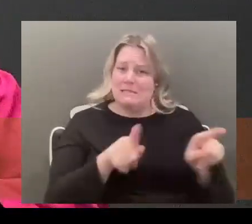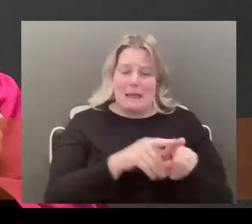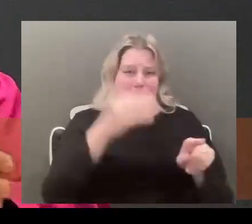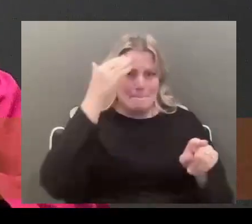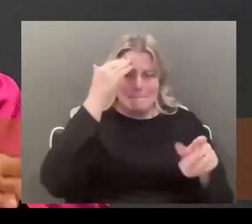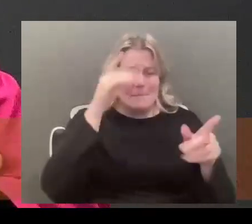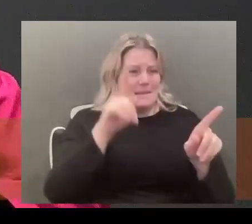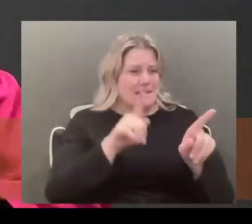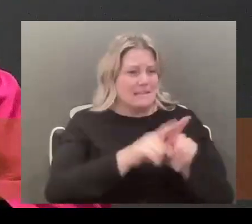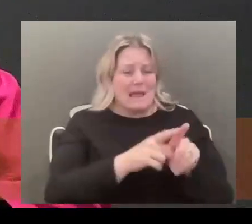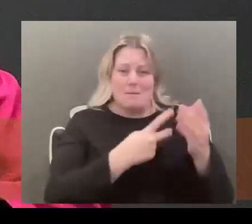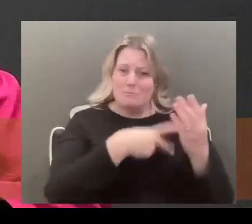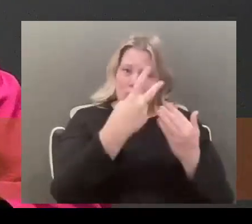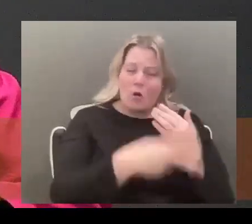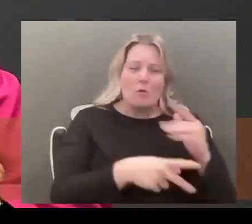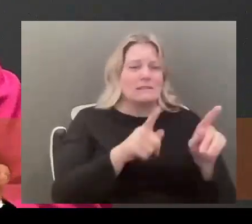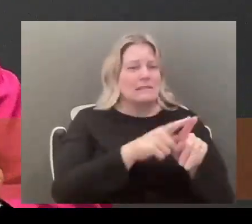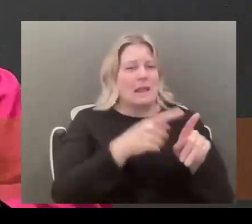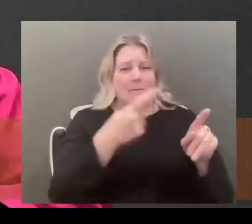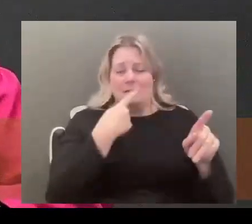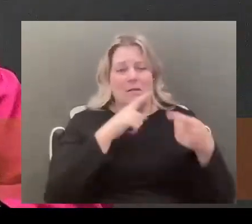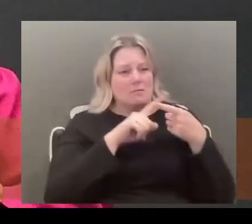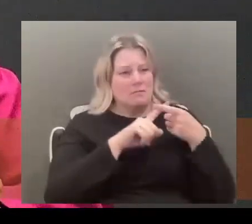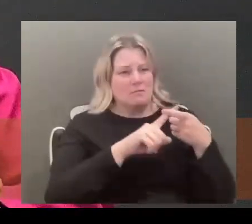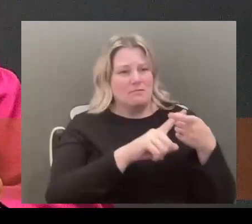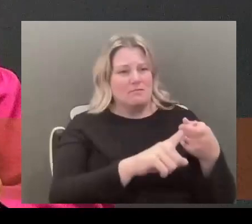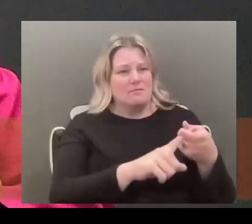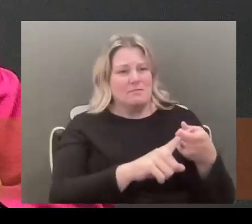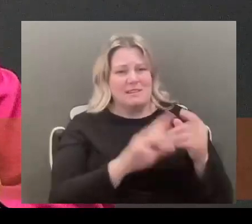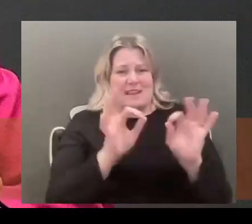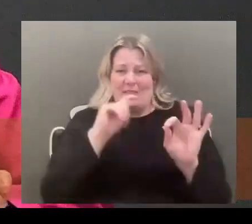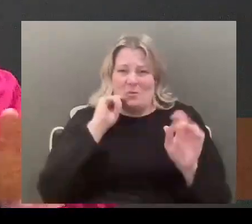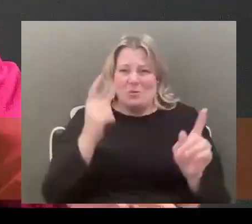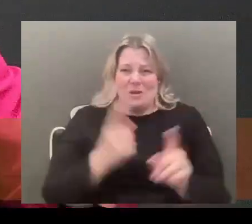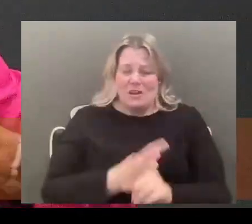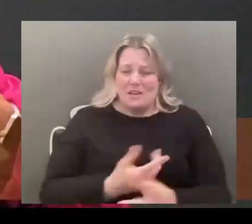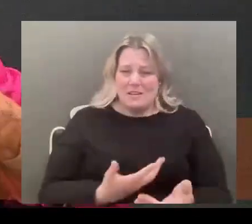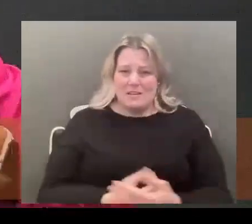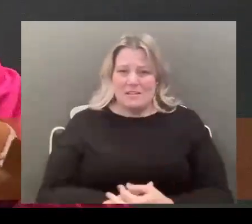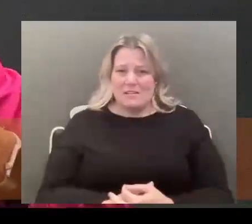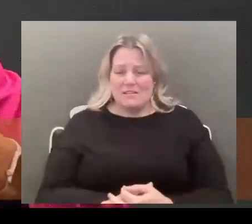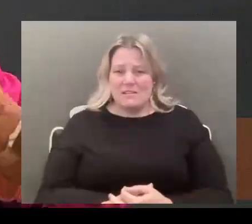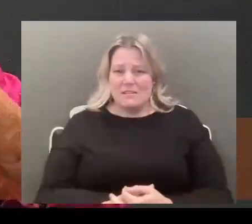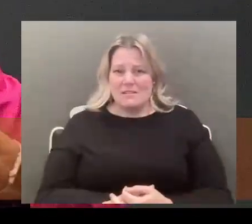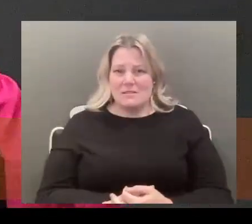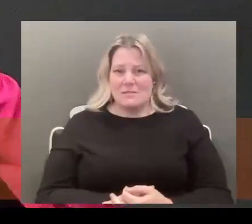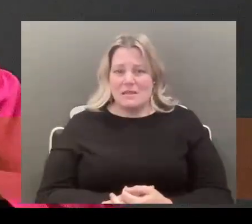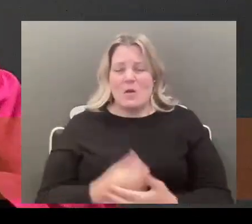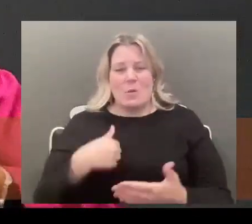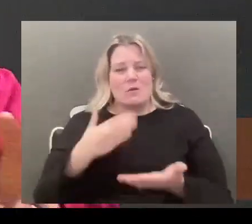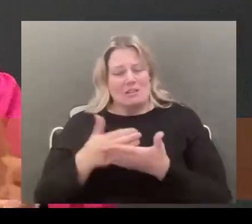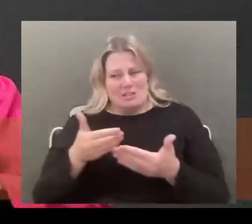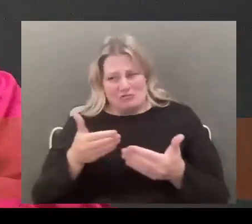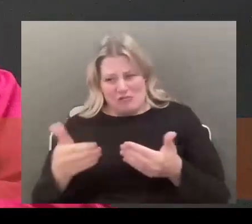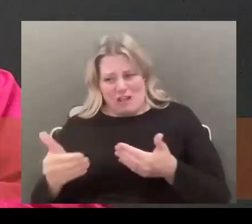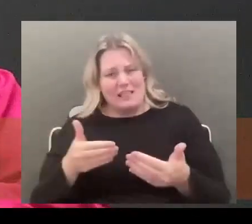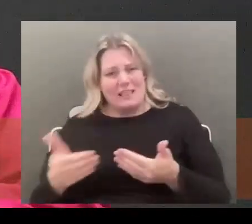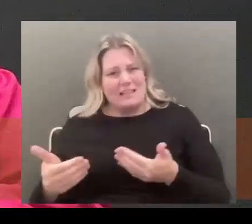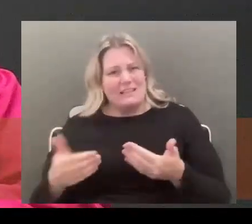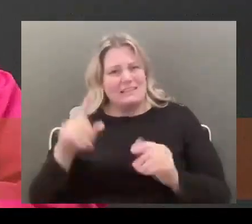program style, we're not going to have a change at all. And that's what we're grappling with, I think, a little bit today